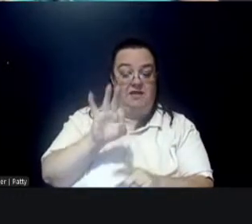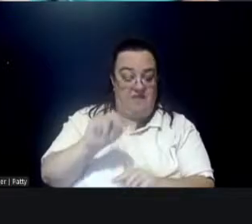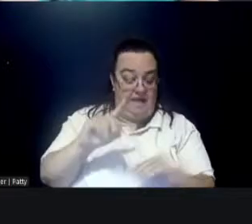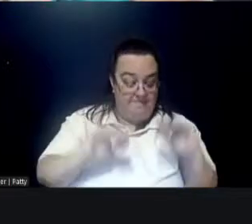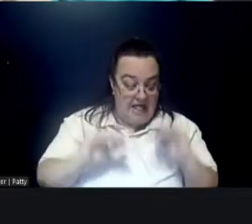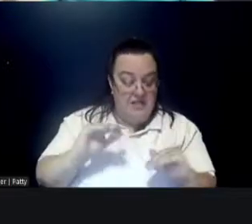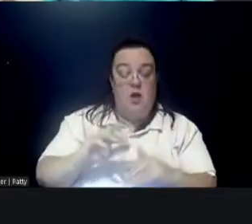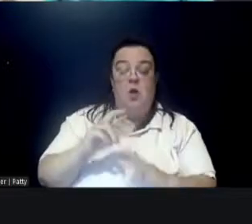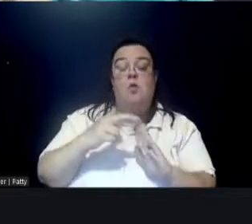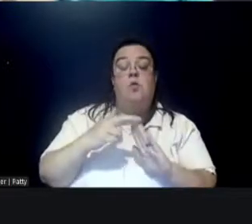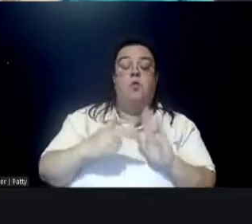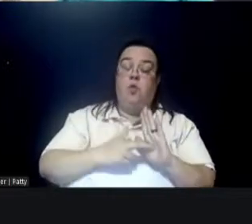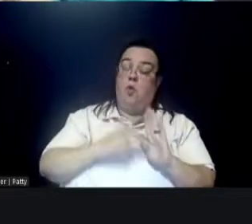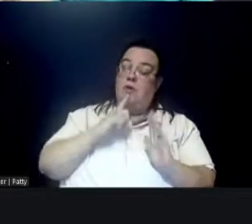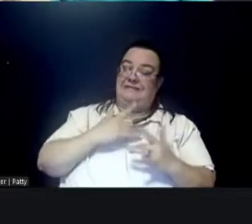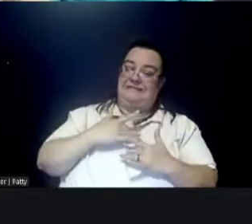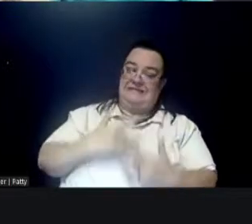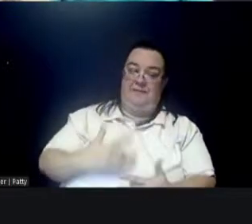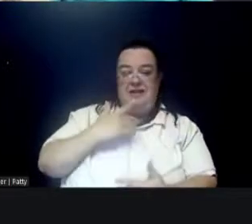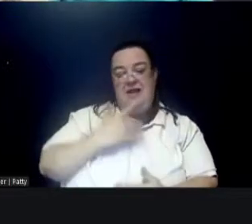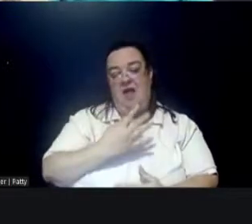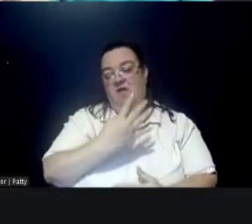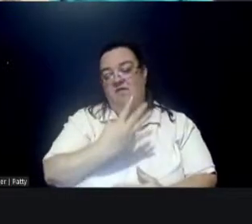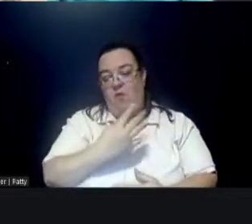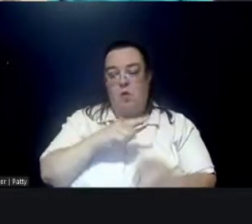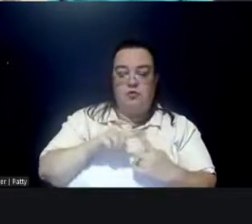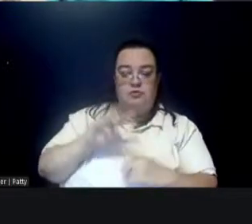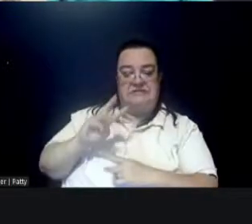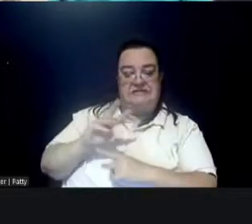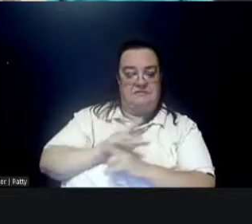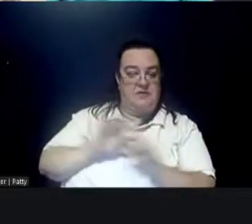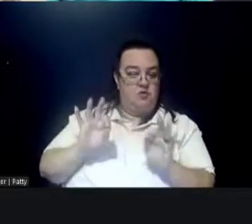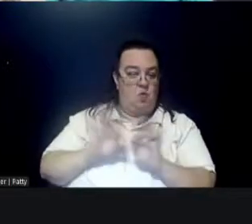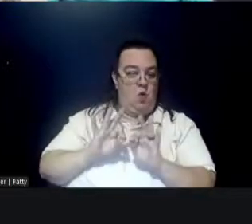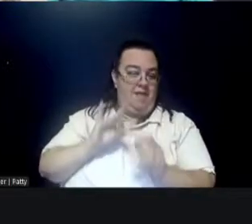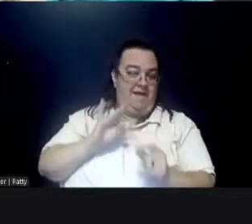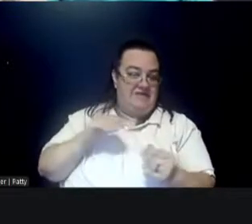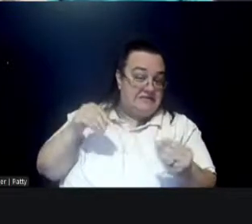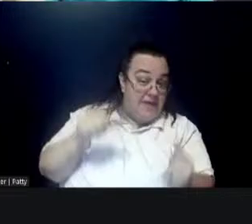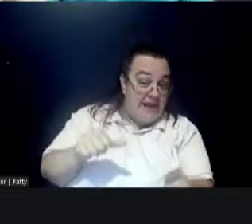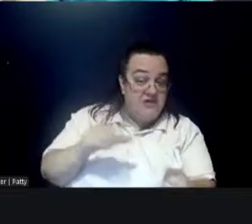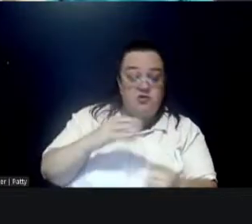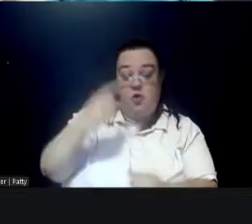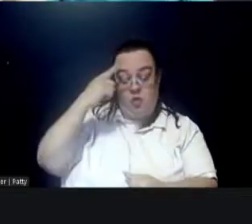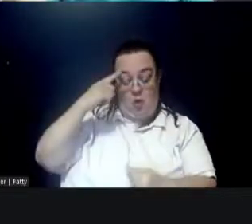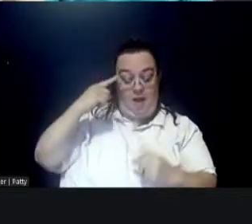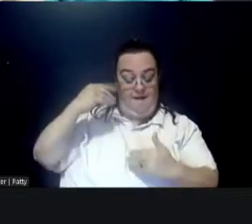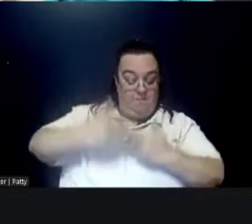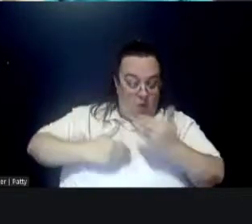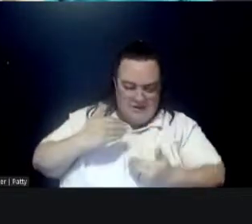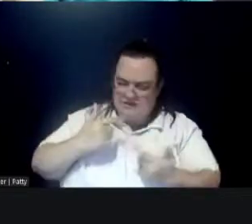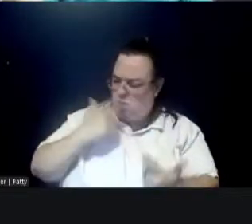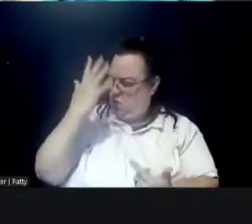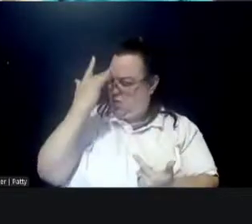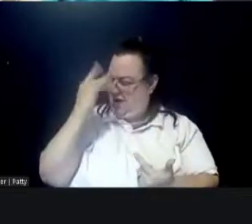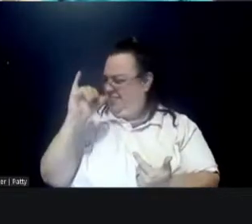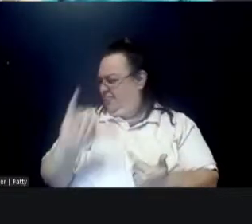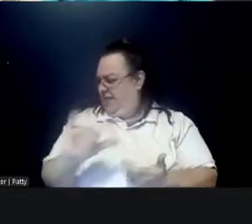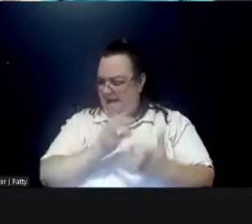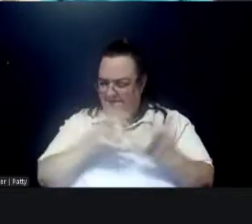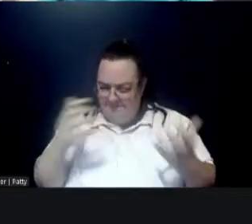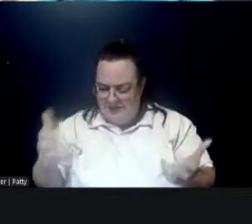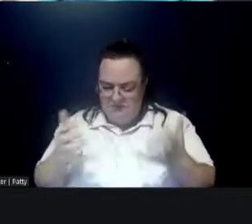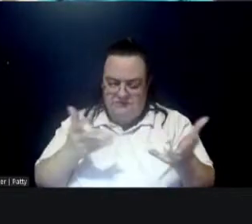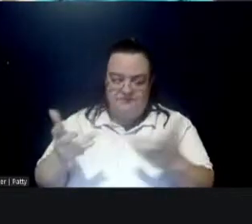has been 4 to 6 months expenditures. And the thought process there is, well, why that? Well,